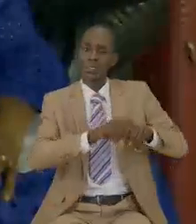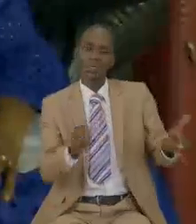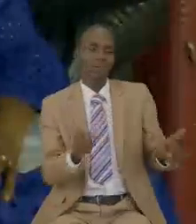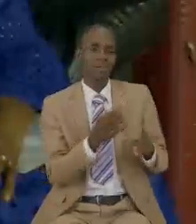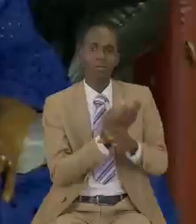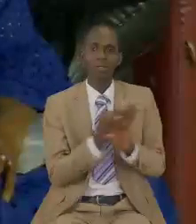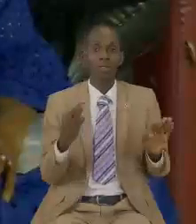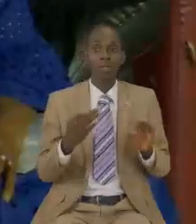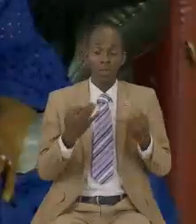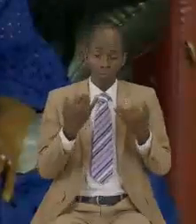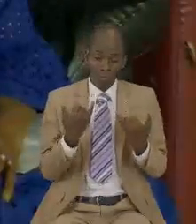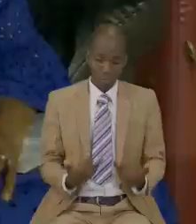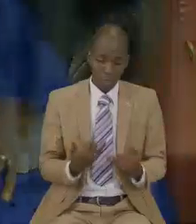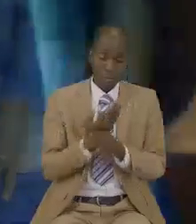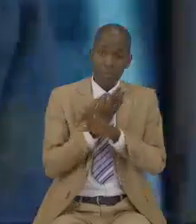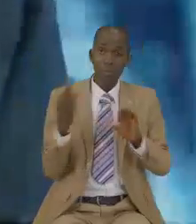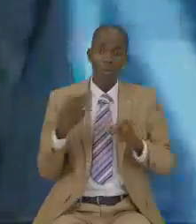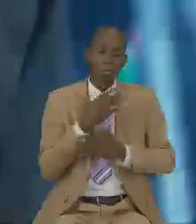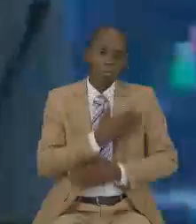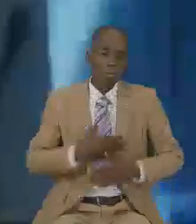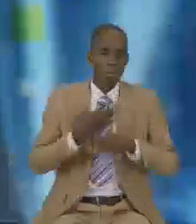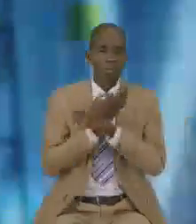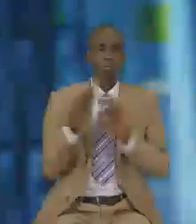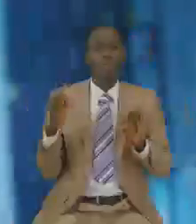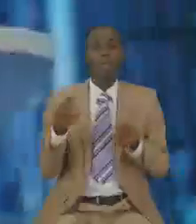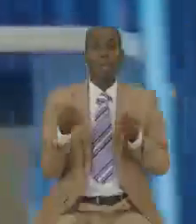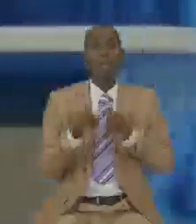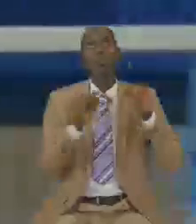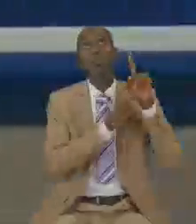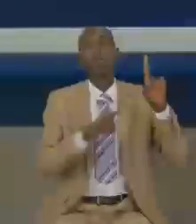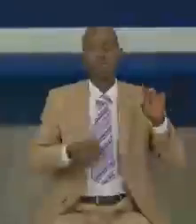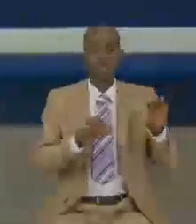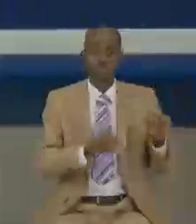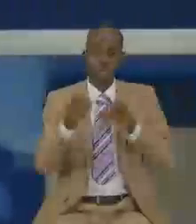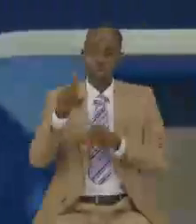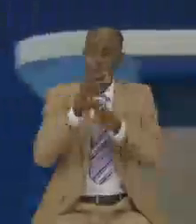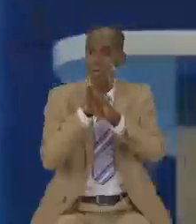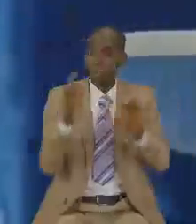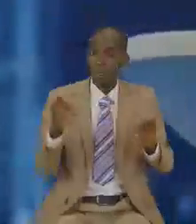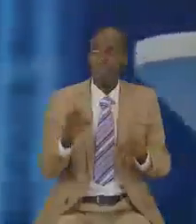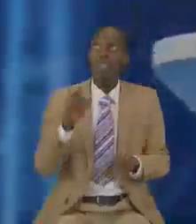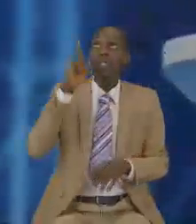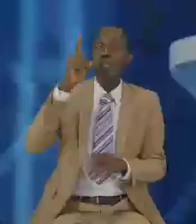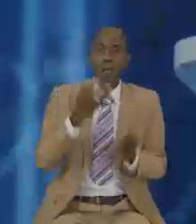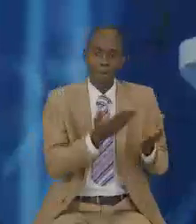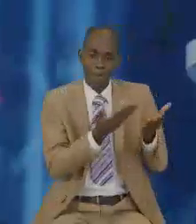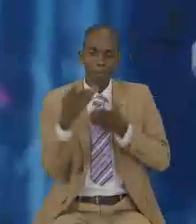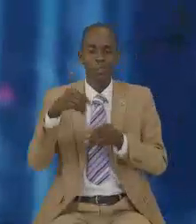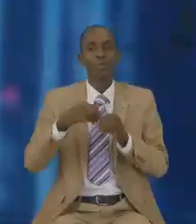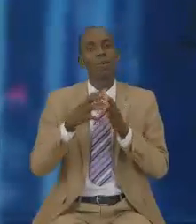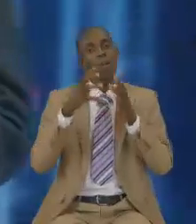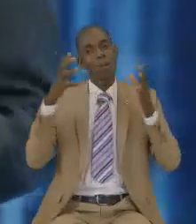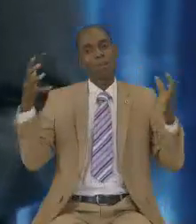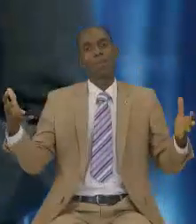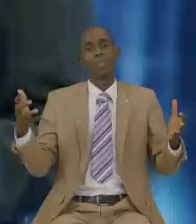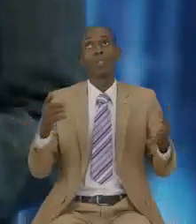freedom, pleasant freedom. As the Lord sets you free, it brings you into abundance. It brings